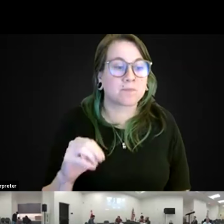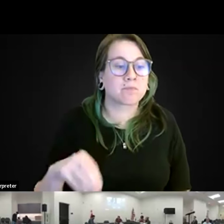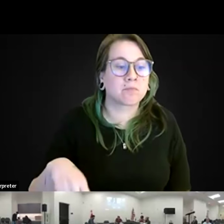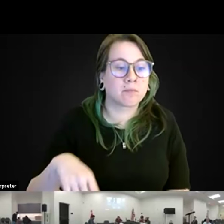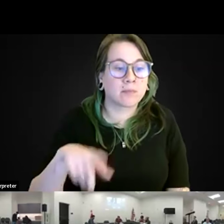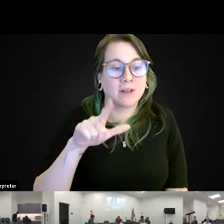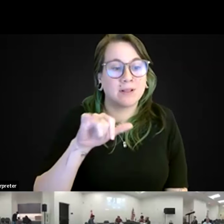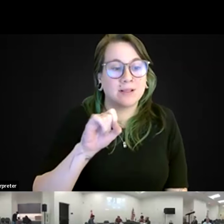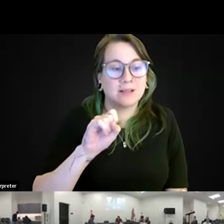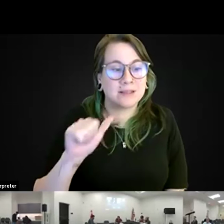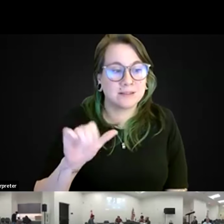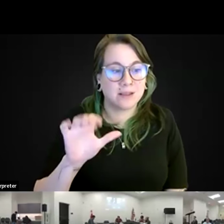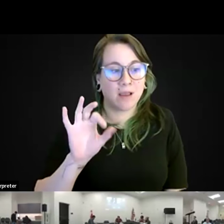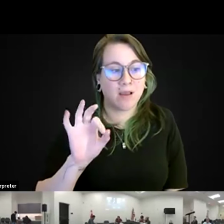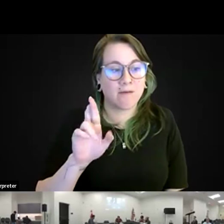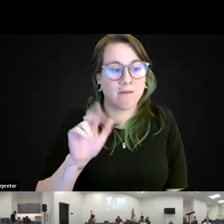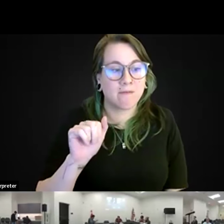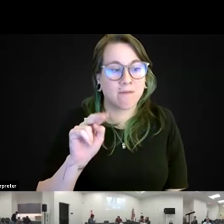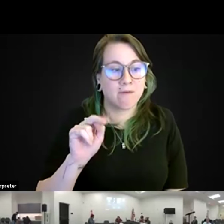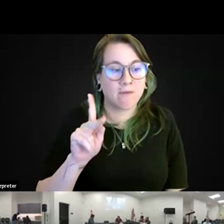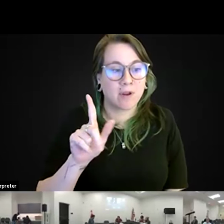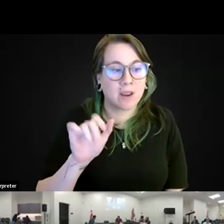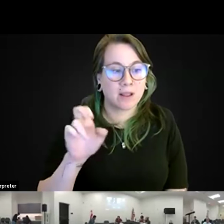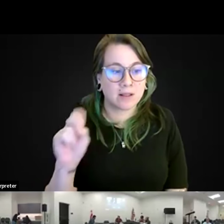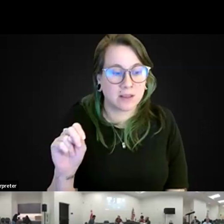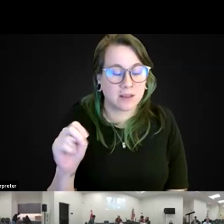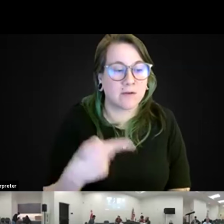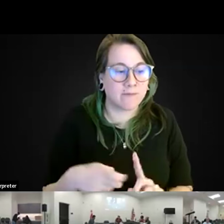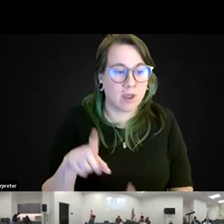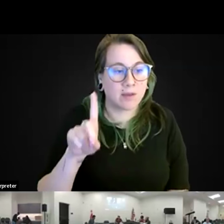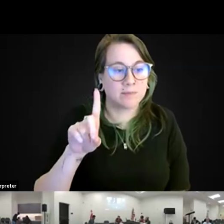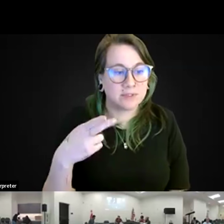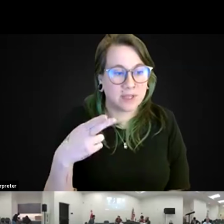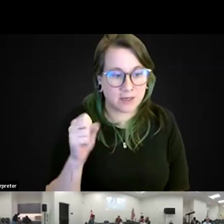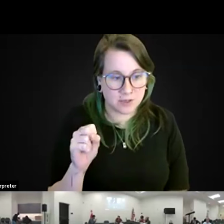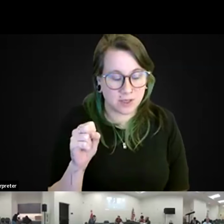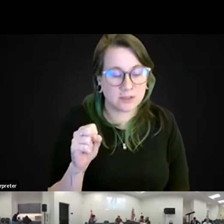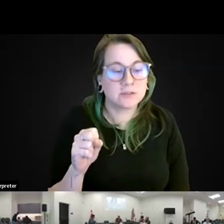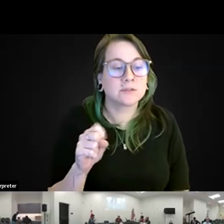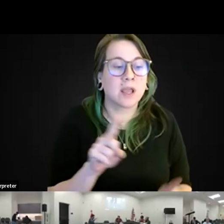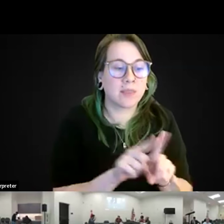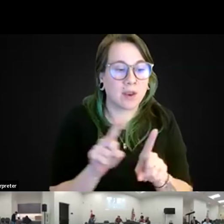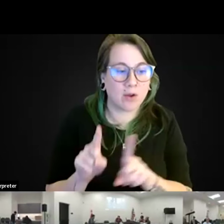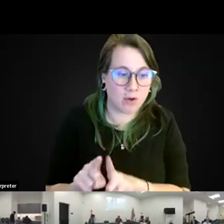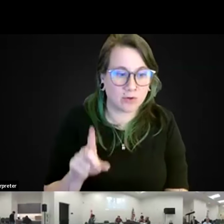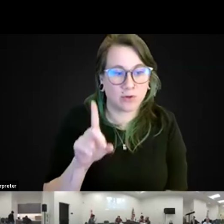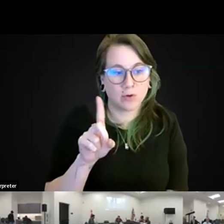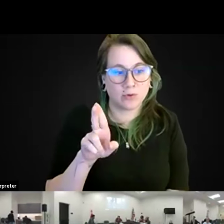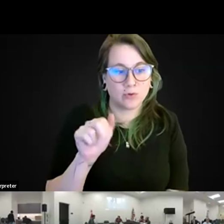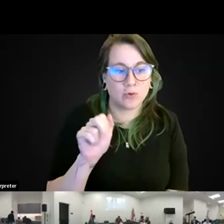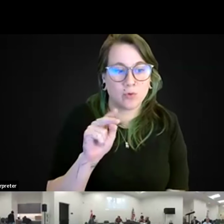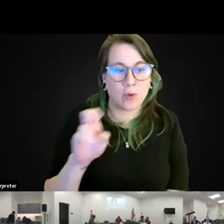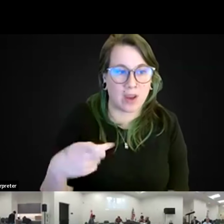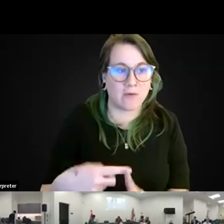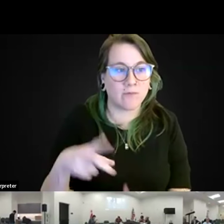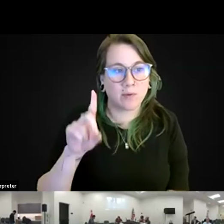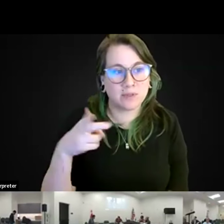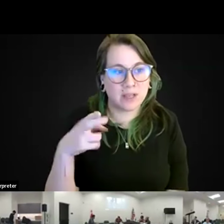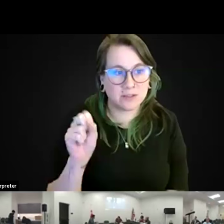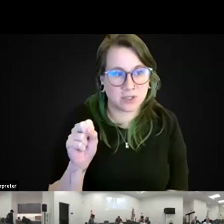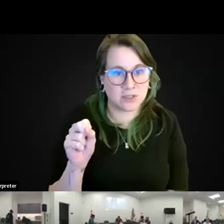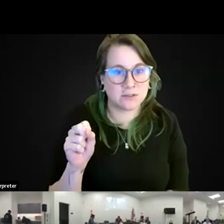DHS, as well as Dwayne from DHS. I think that's everybody. I don't